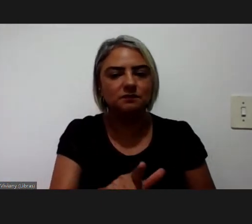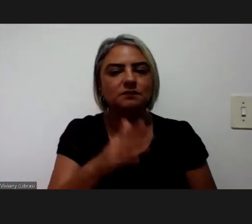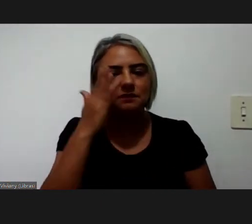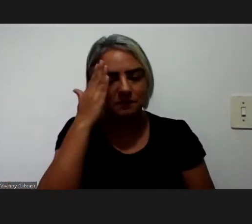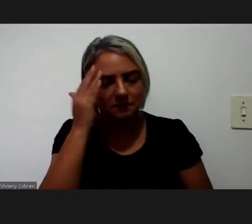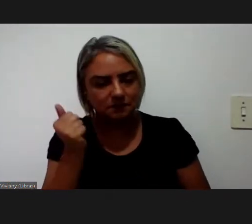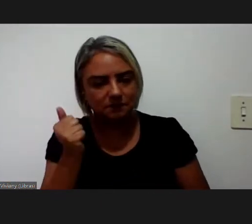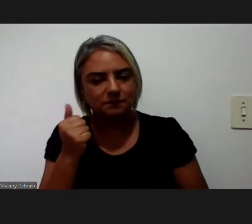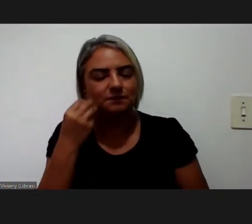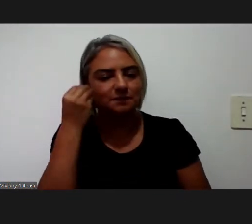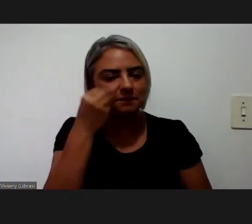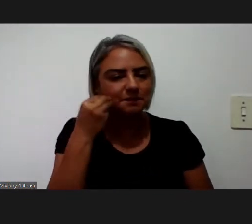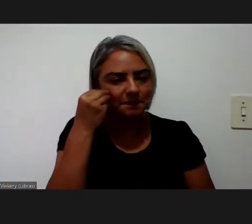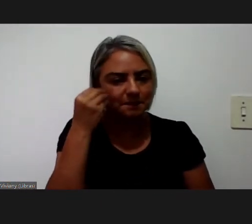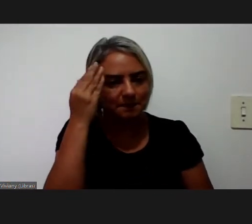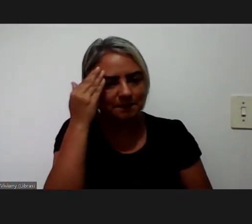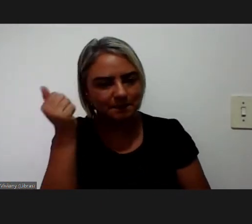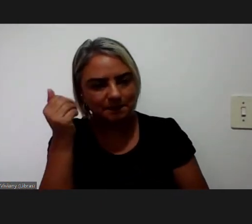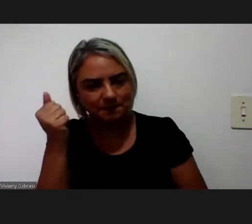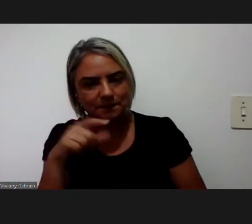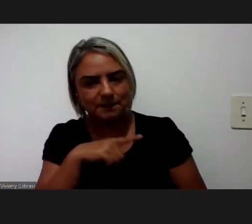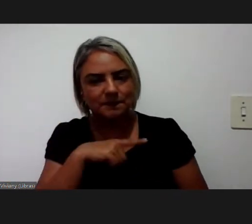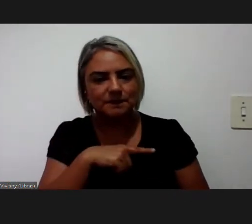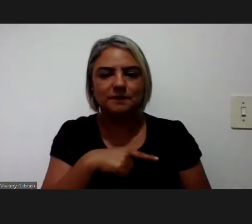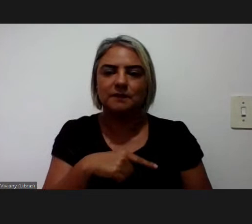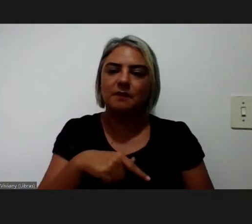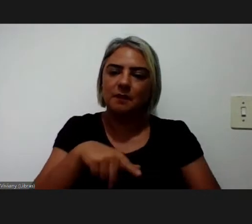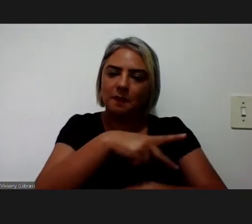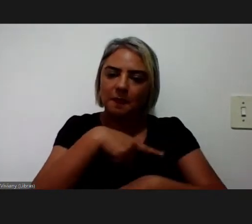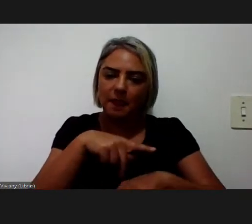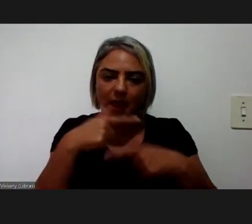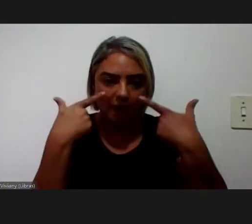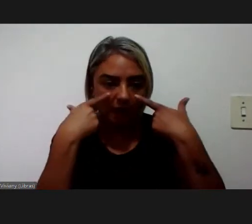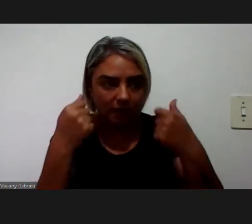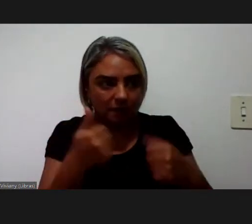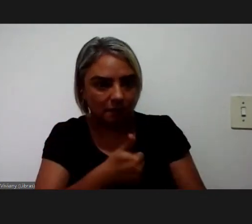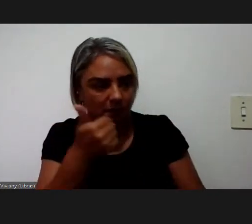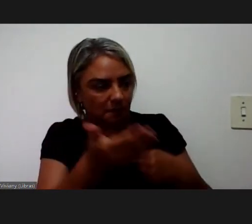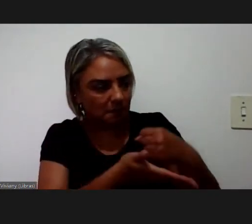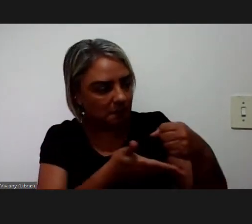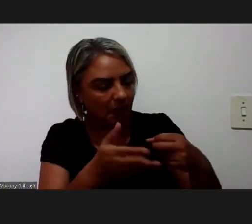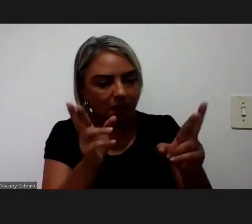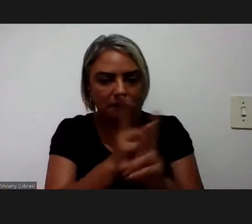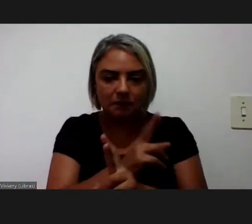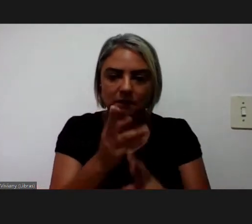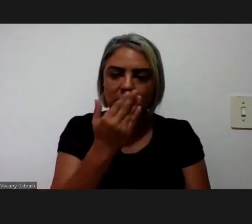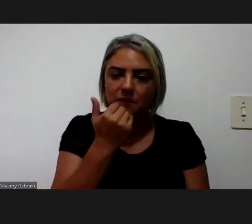face that, and we know because we have experience now, and